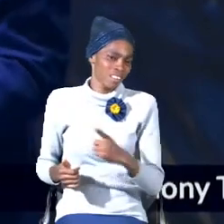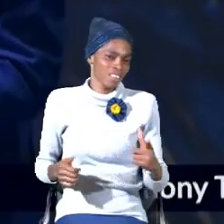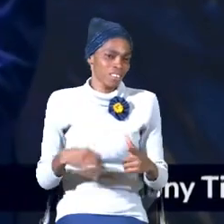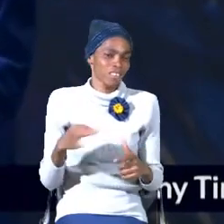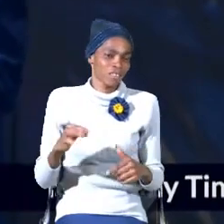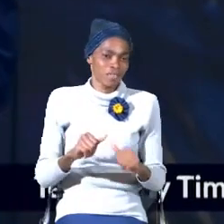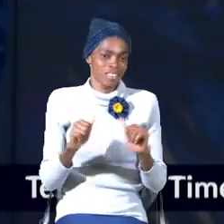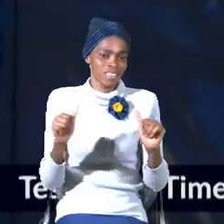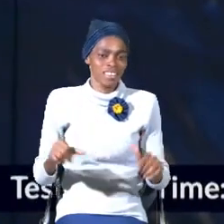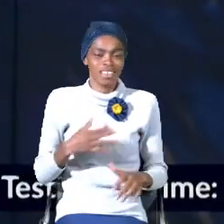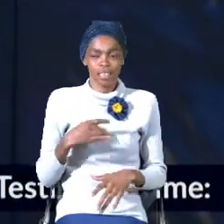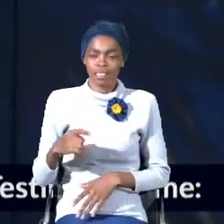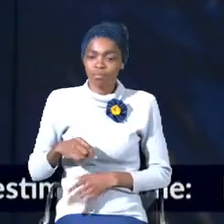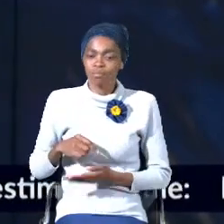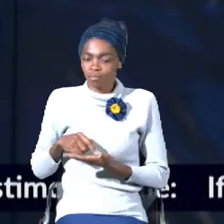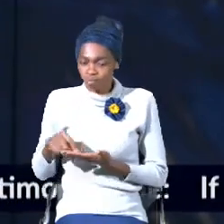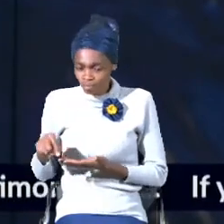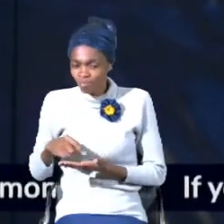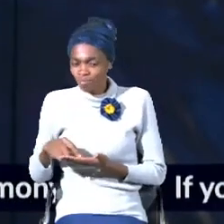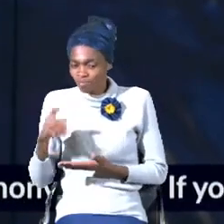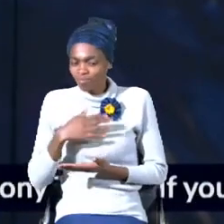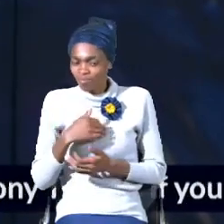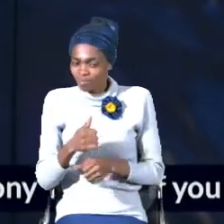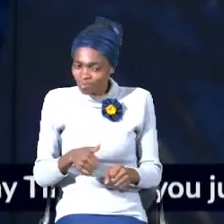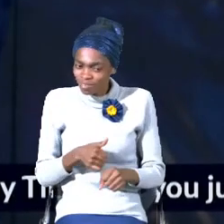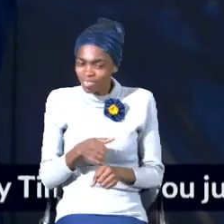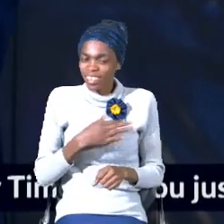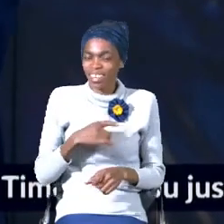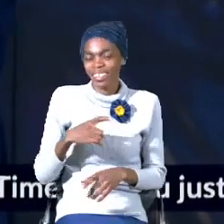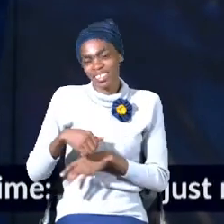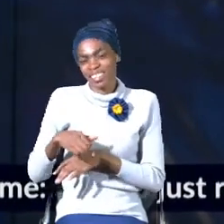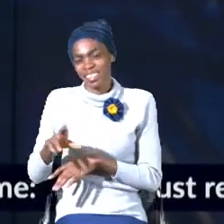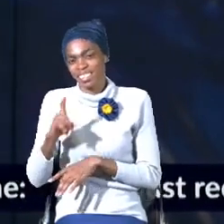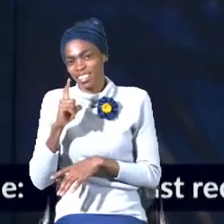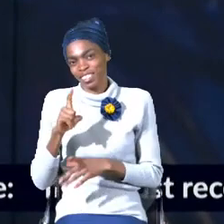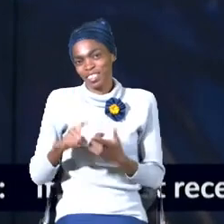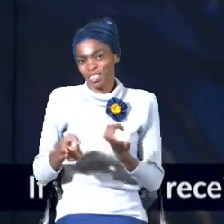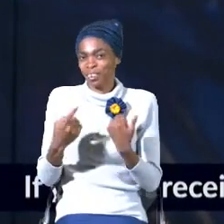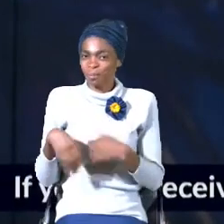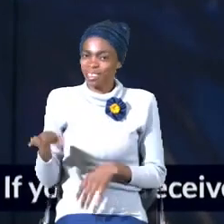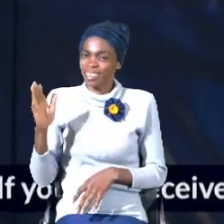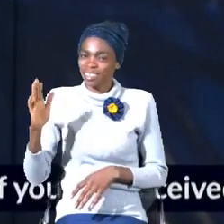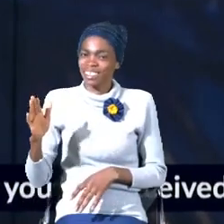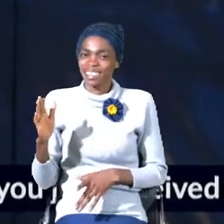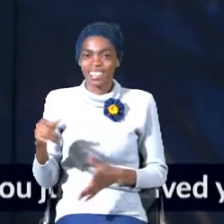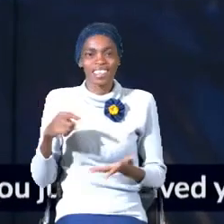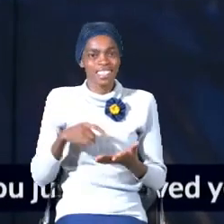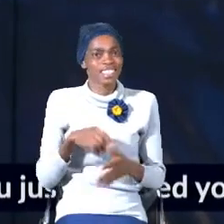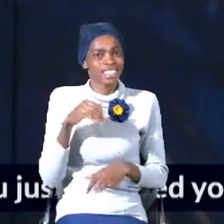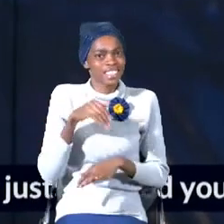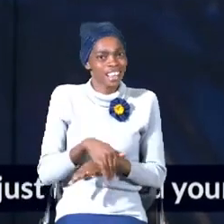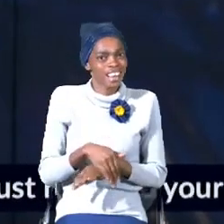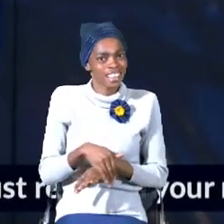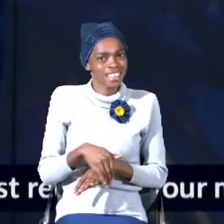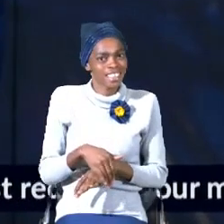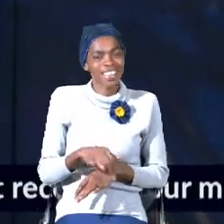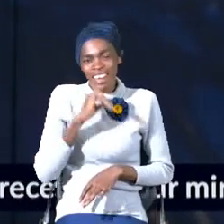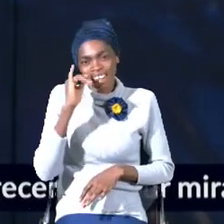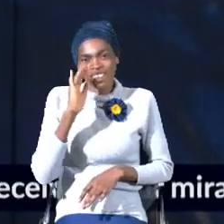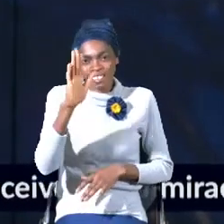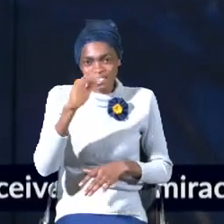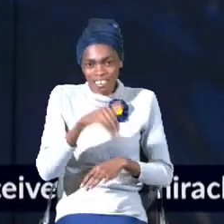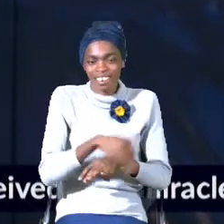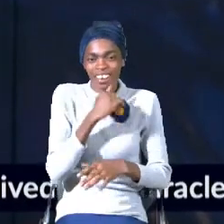and they will confirm your testimonies and they will send you here. Tonight is the night. Tonight is the night. There